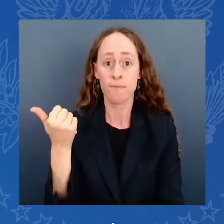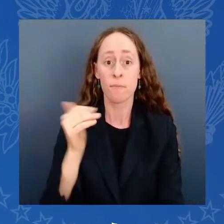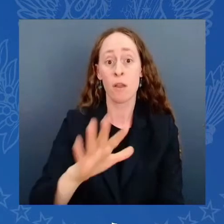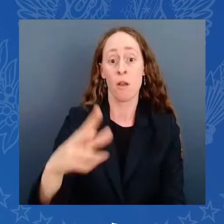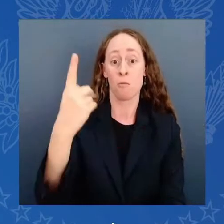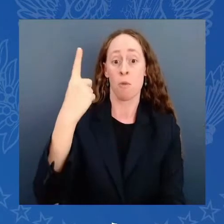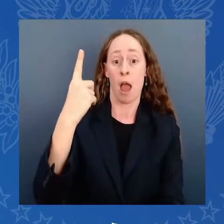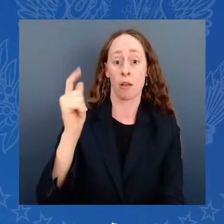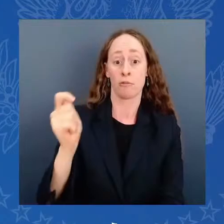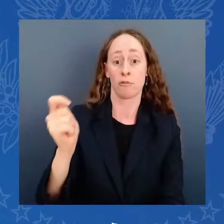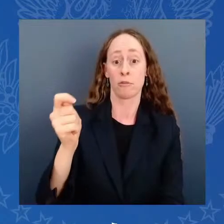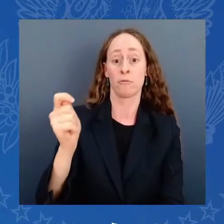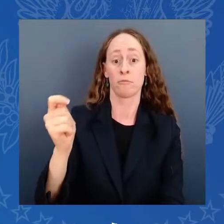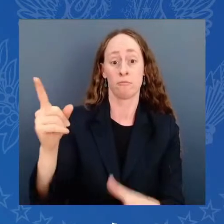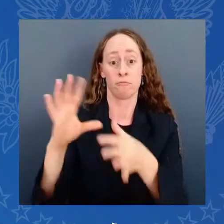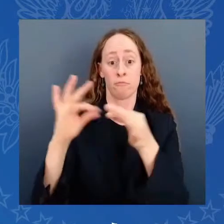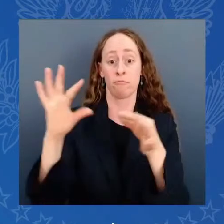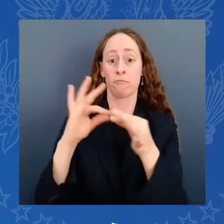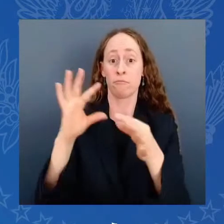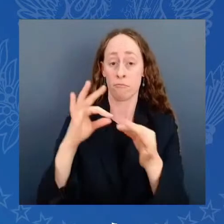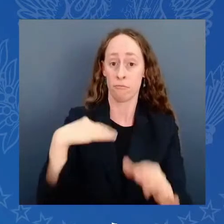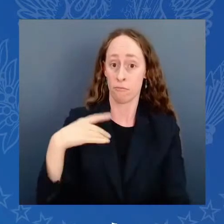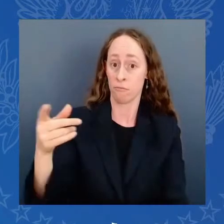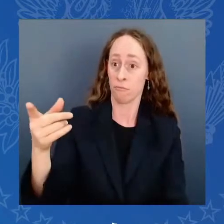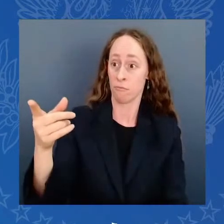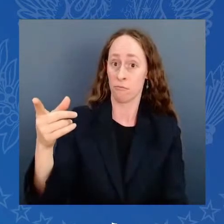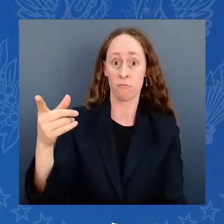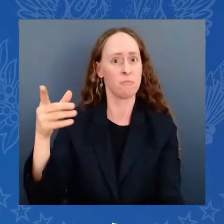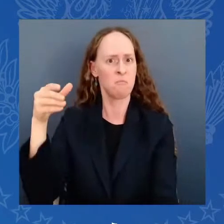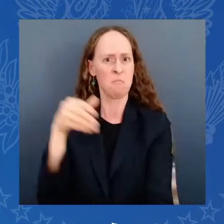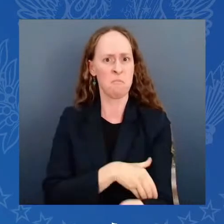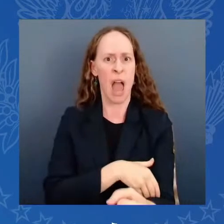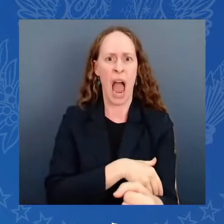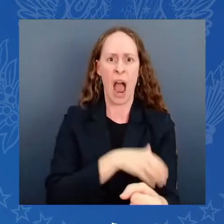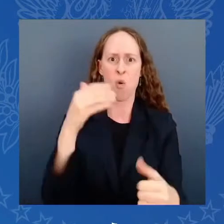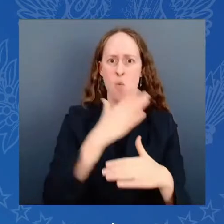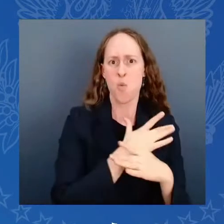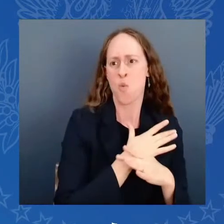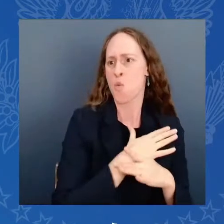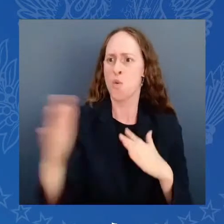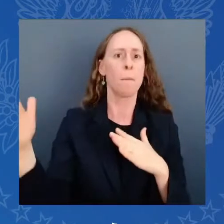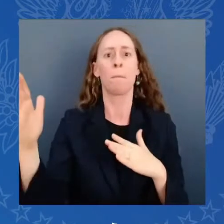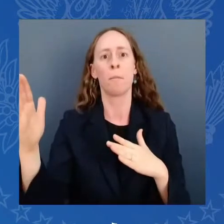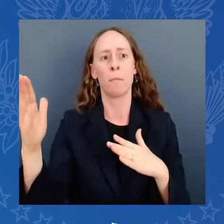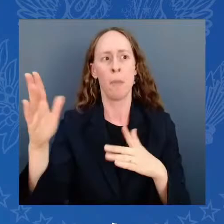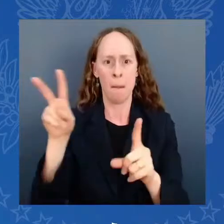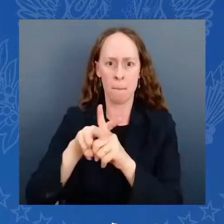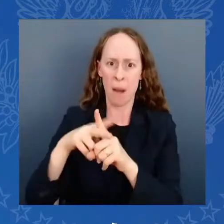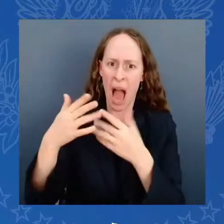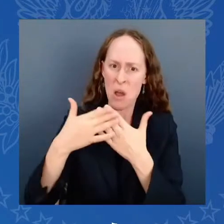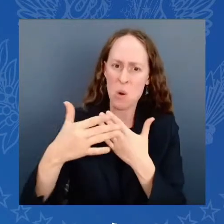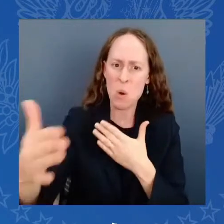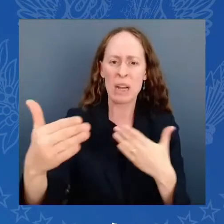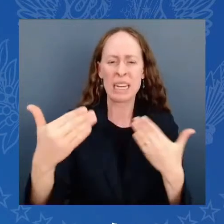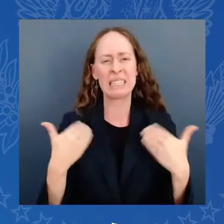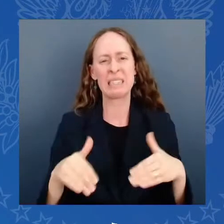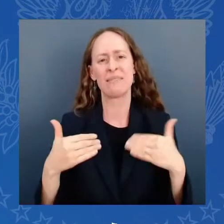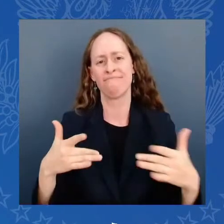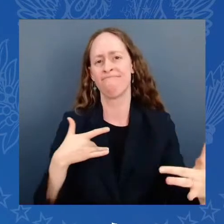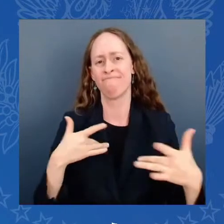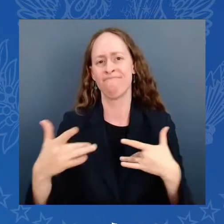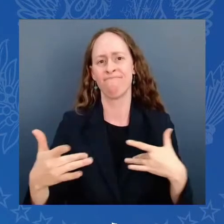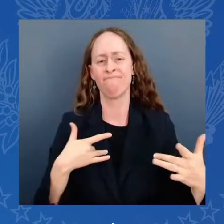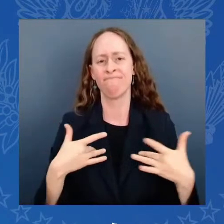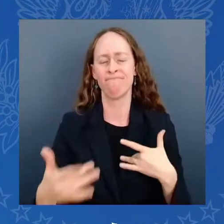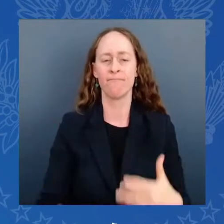I convened analyzed various term limit structures. Based on their report, I believe the best structure is the